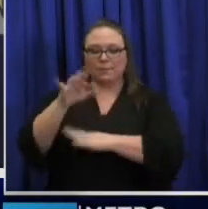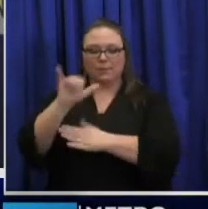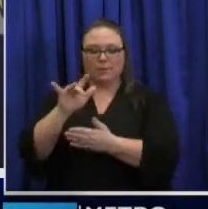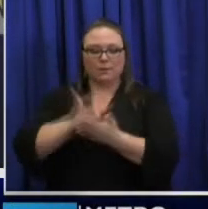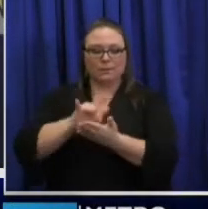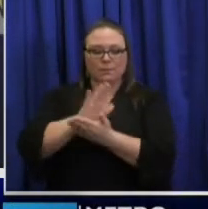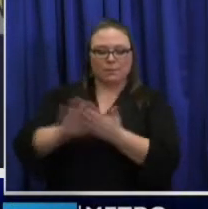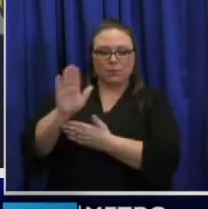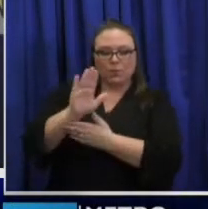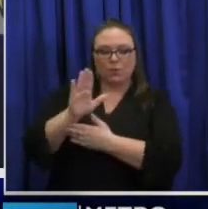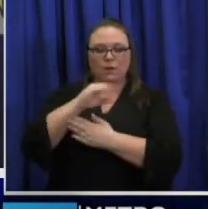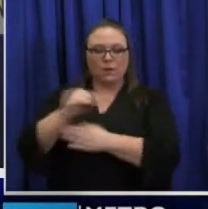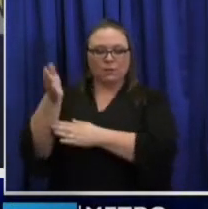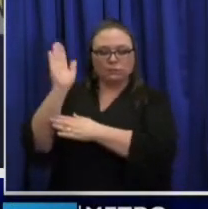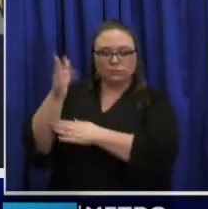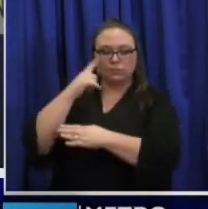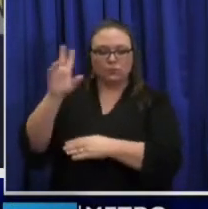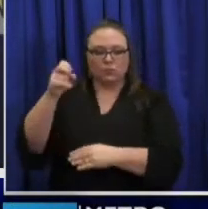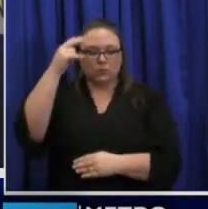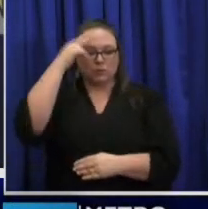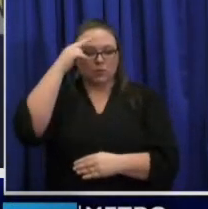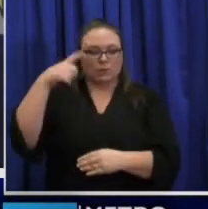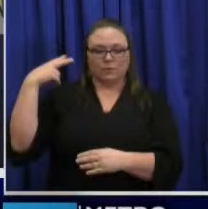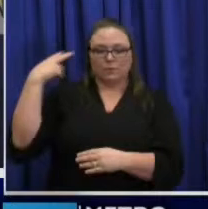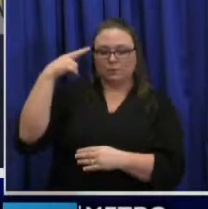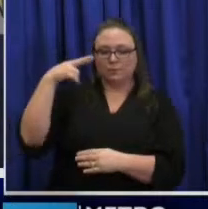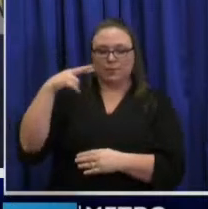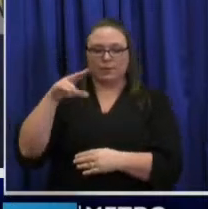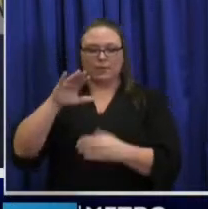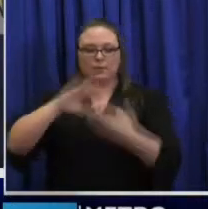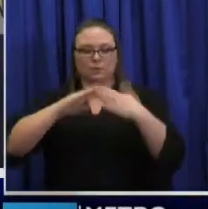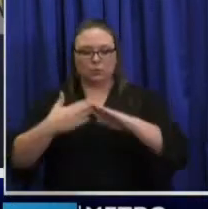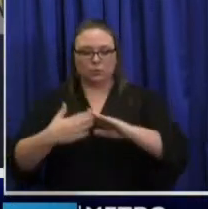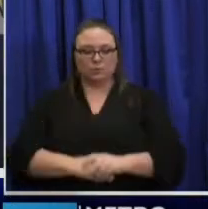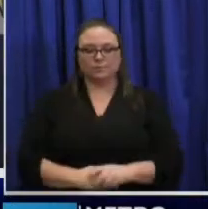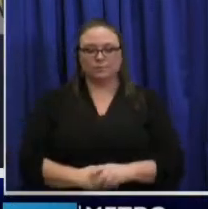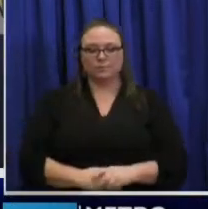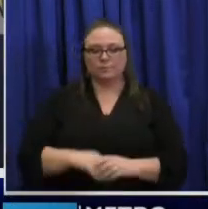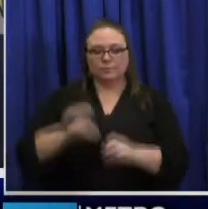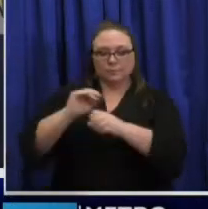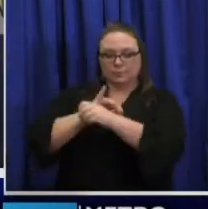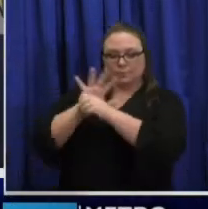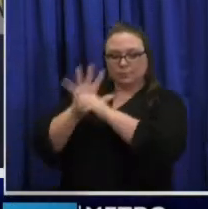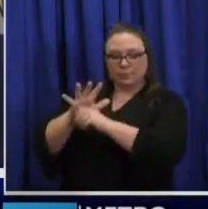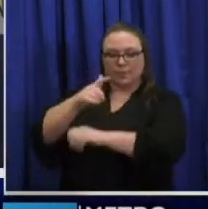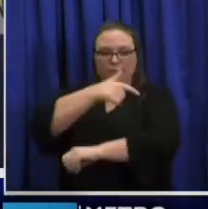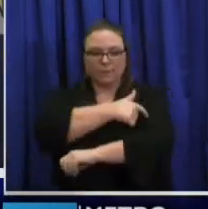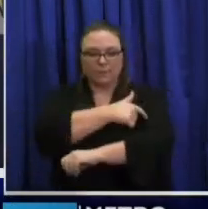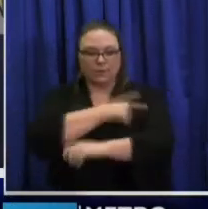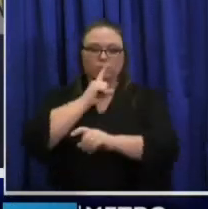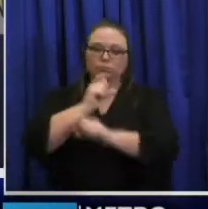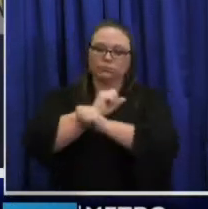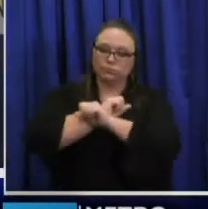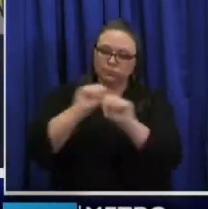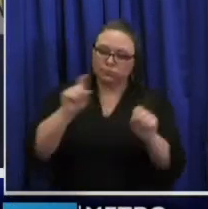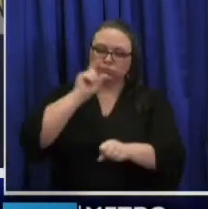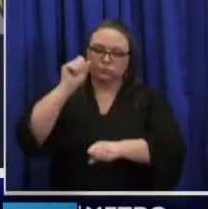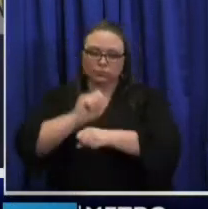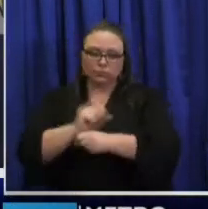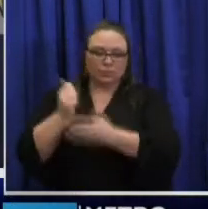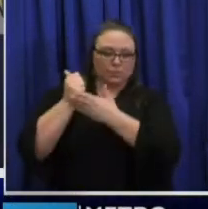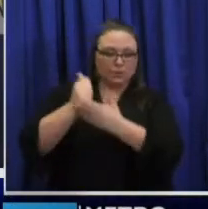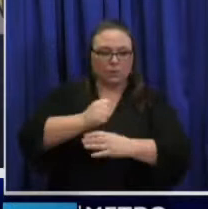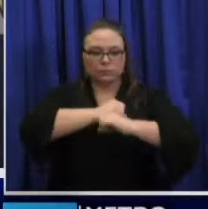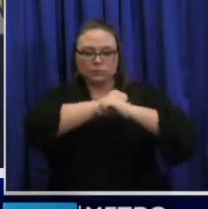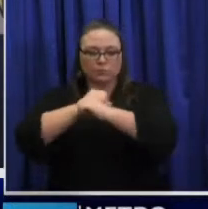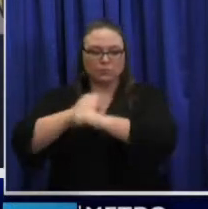Medical College y portavoz de la comunidad hispana latina de Nashville. La vacuna COVID-19 es una forma segura